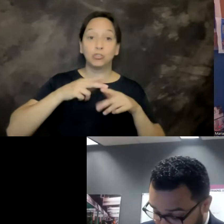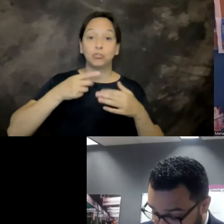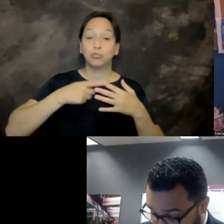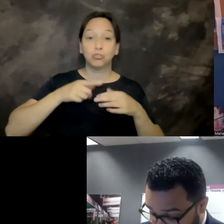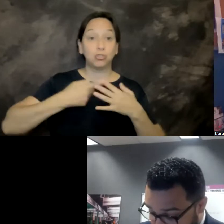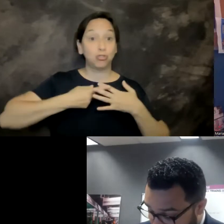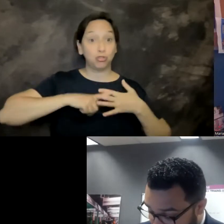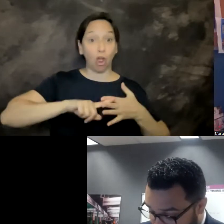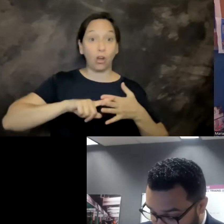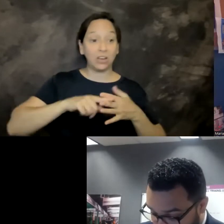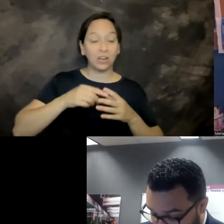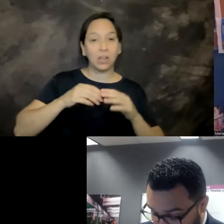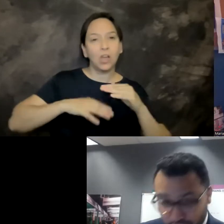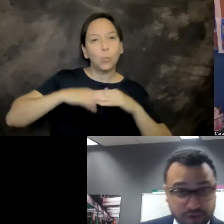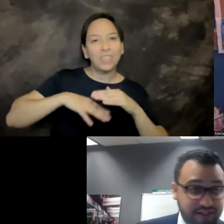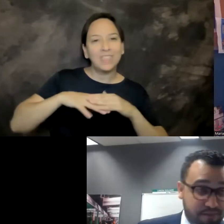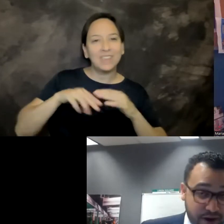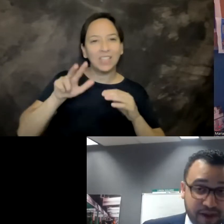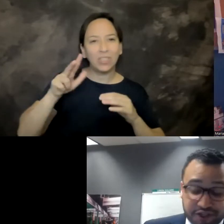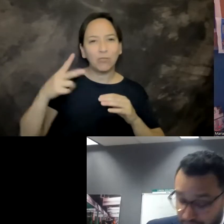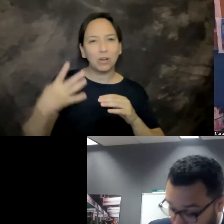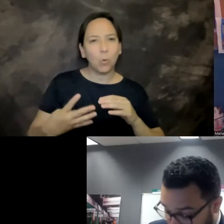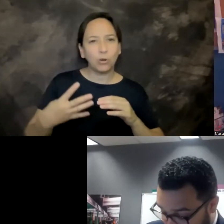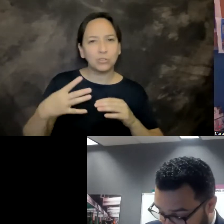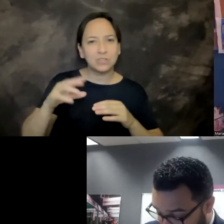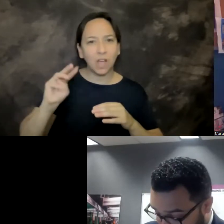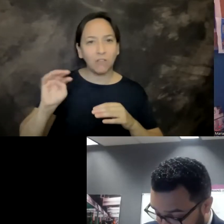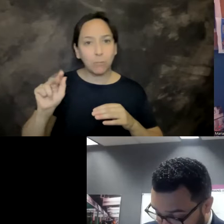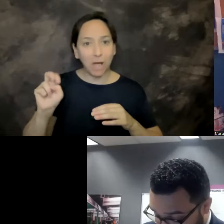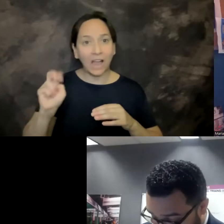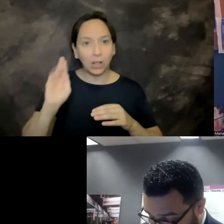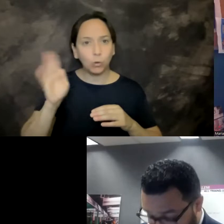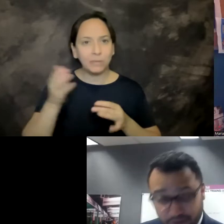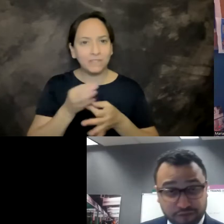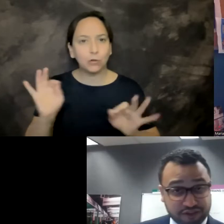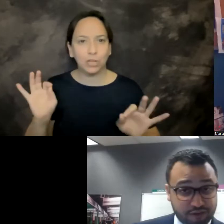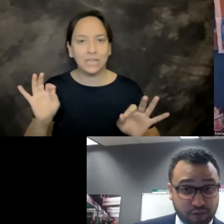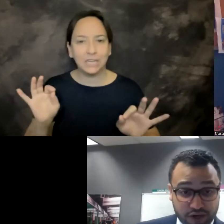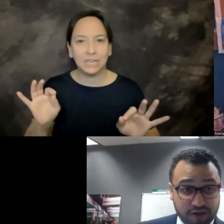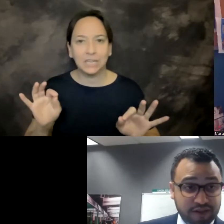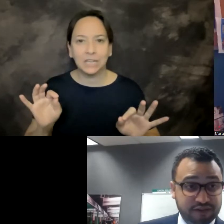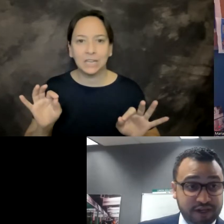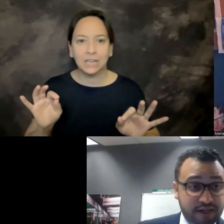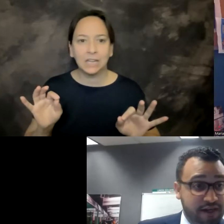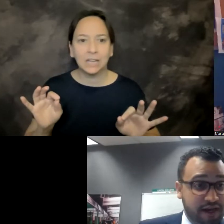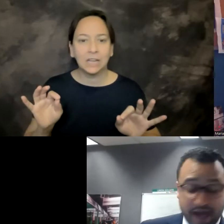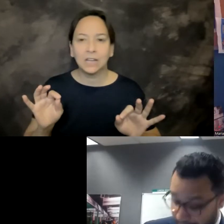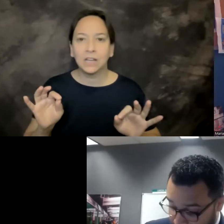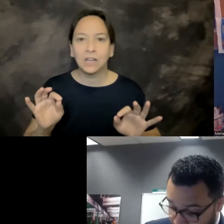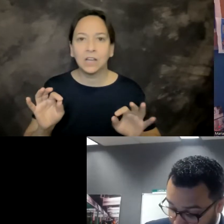to emphasize. We're also, as the mayor mentioned before, in the city, and thank you for the city working on this.